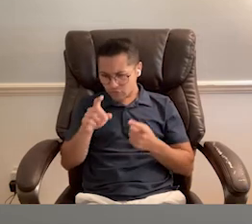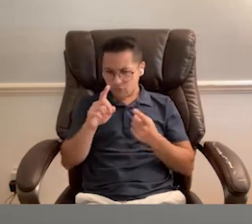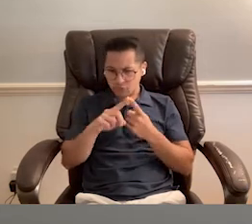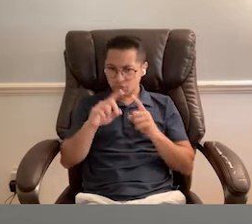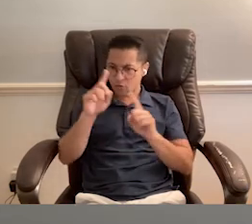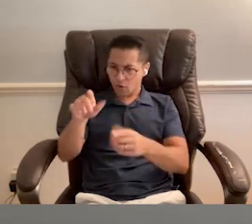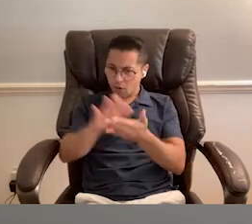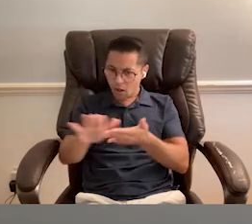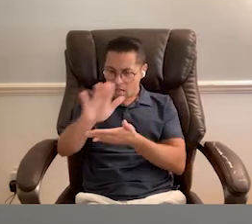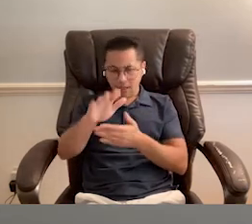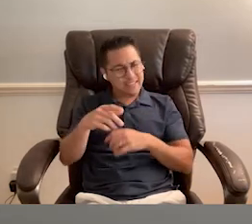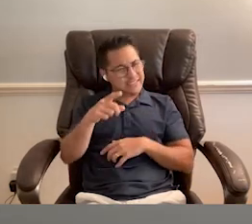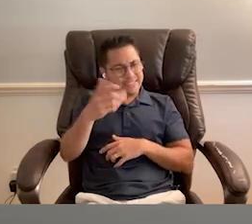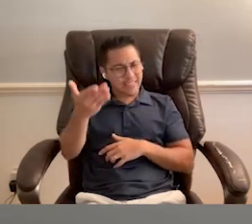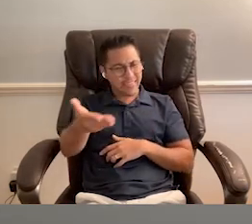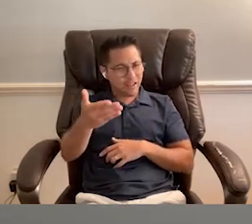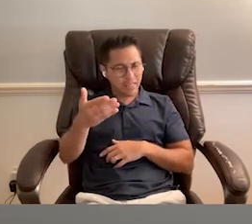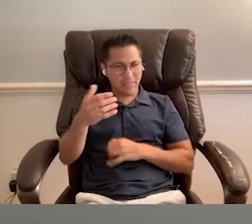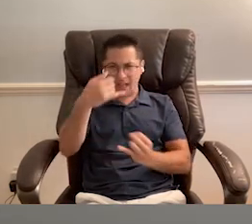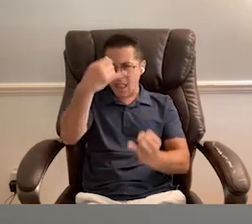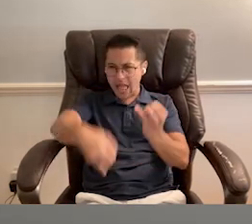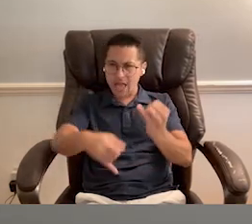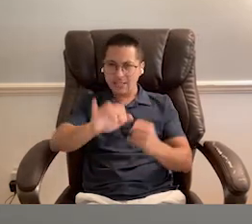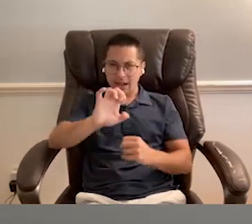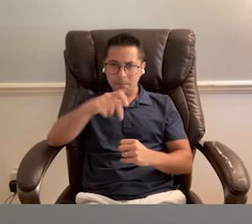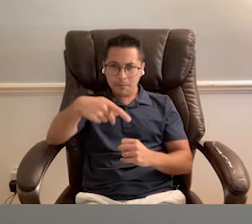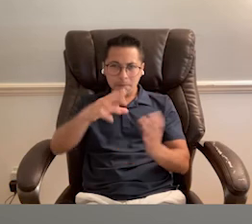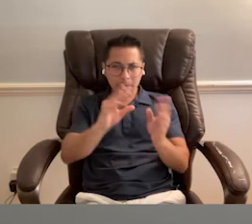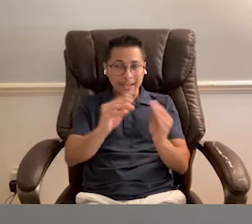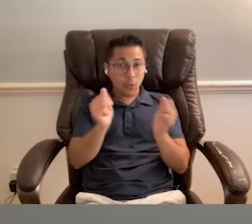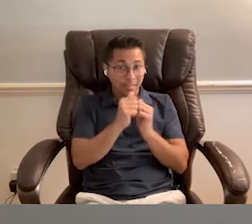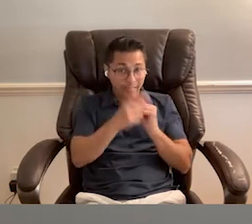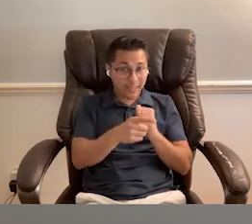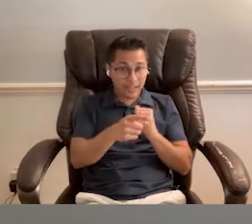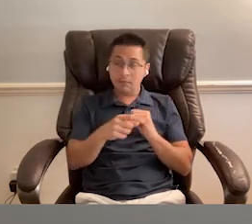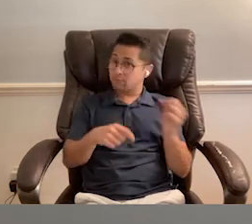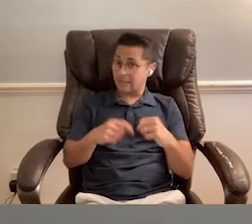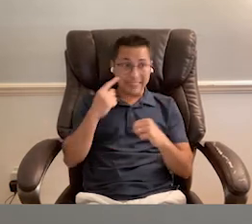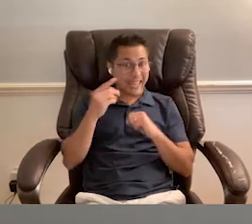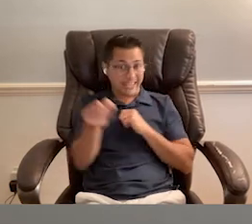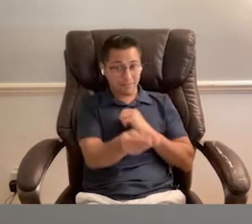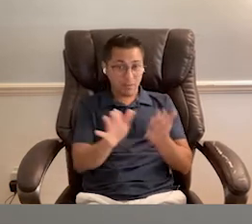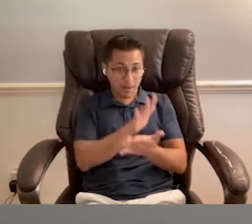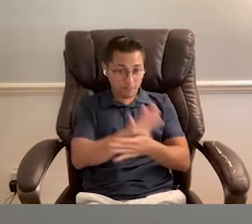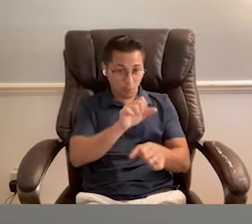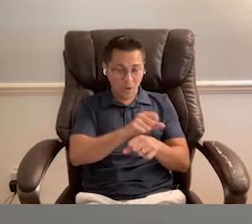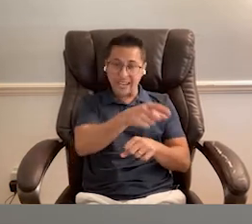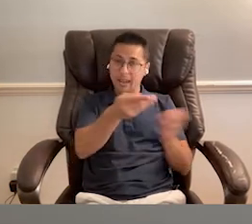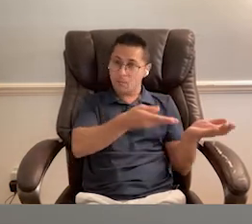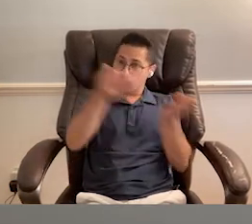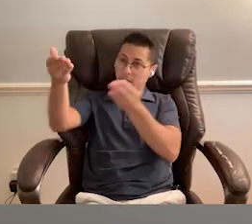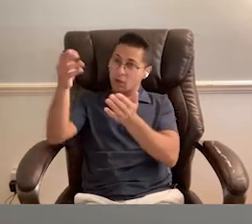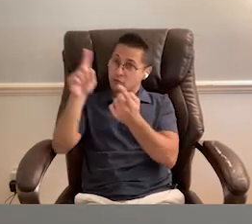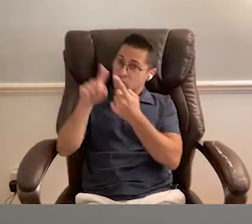college, isn't there a last IEP meeting with him? Yes. And that if they give him that paperwork, that he can take that with him